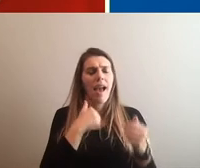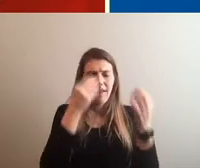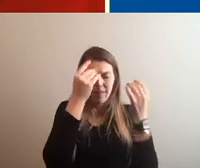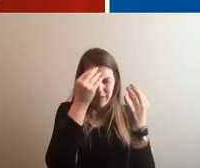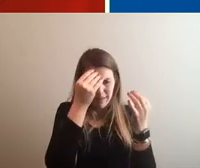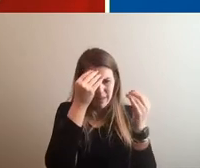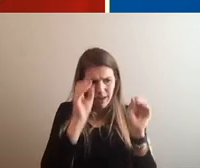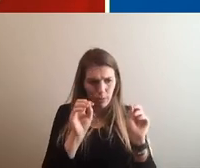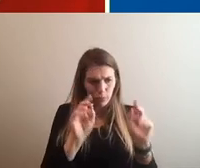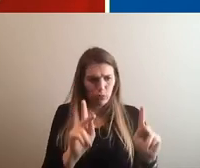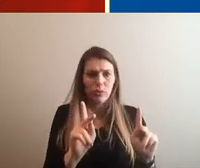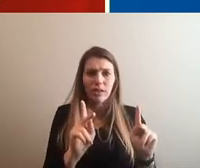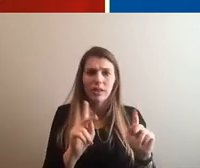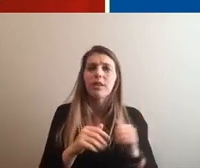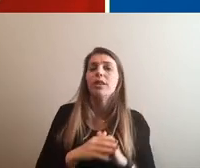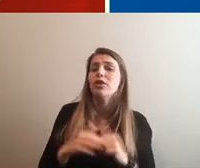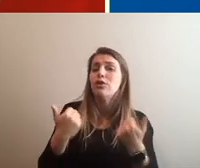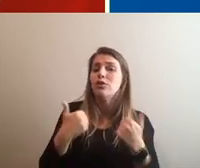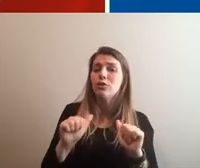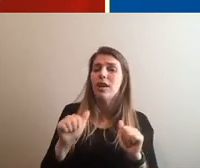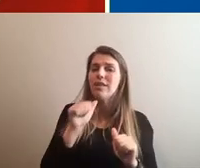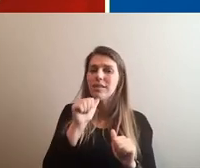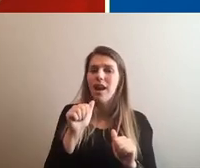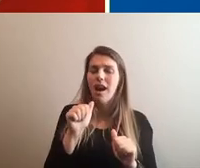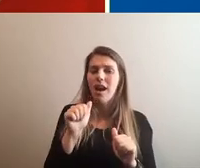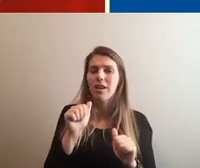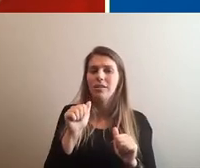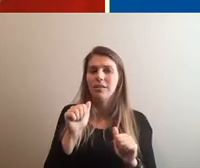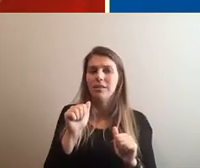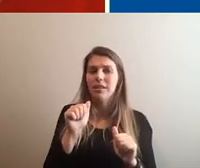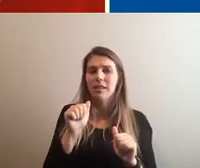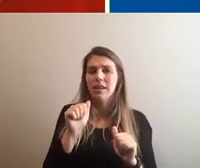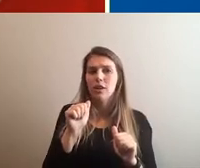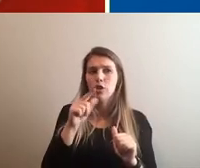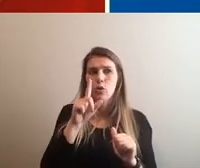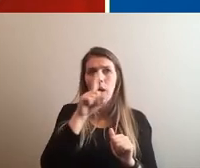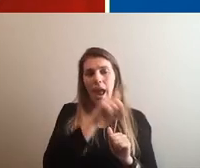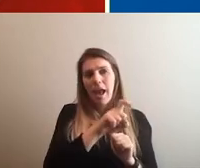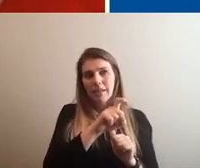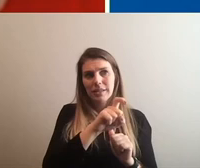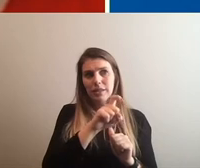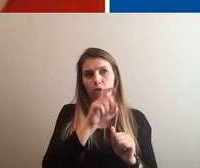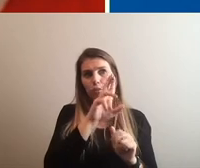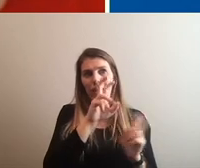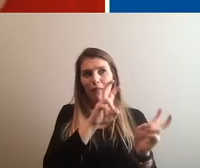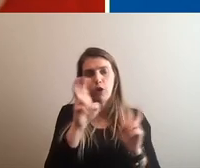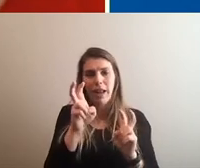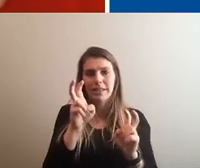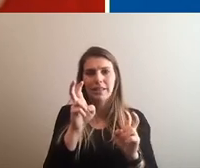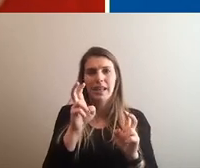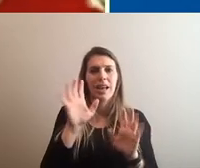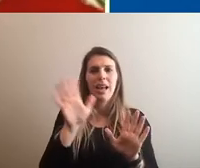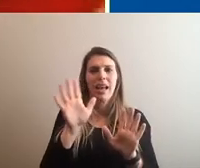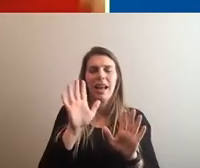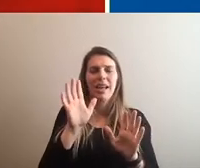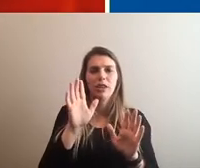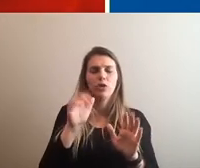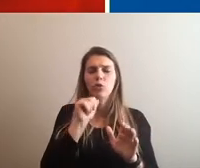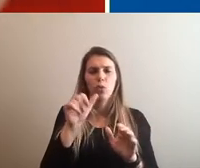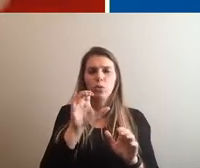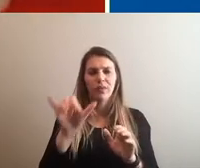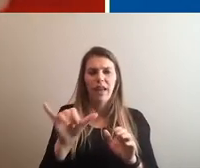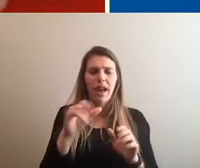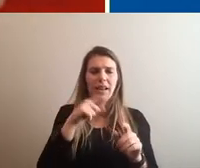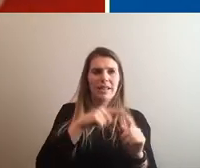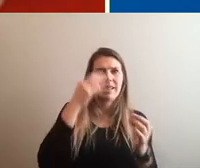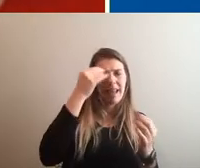times. Try and not rephrase the question once you've already asked the question, because it can take you a while just to rethink of